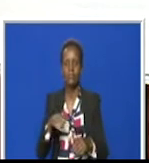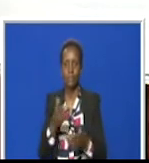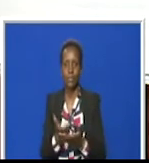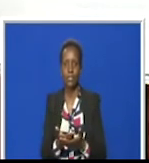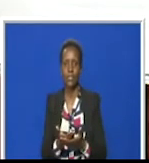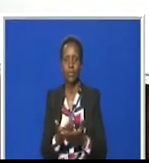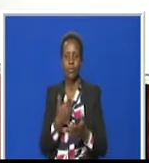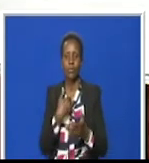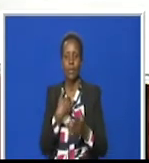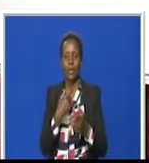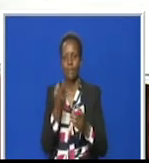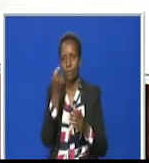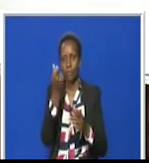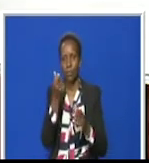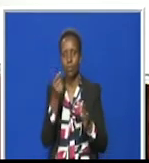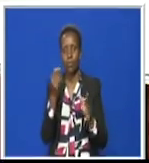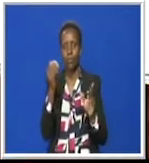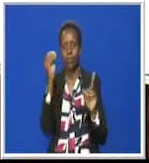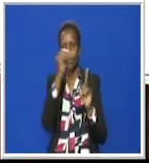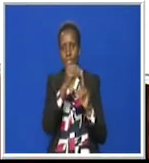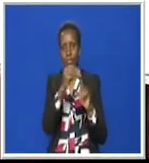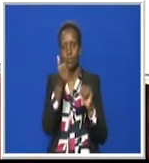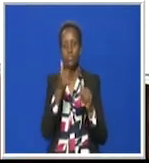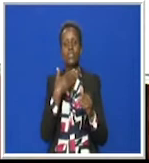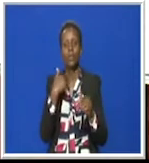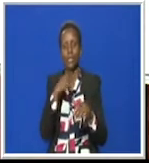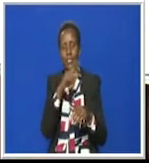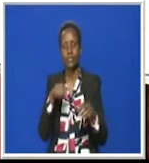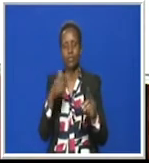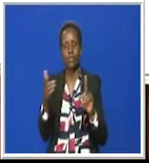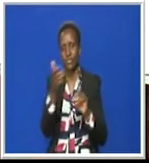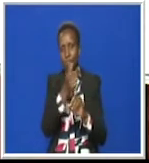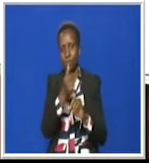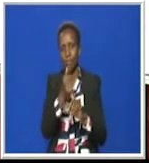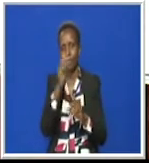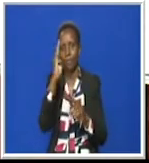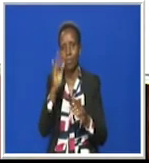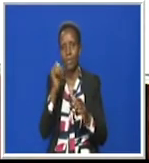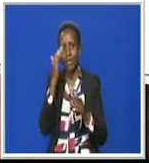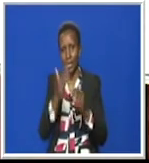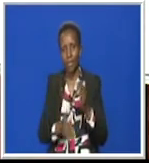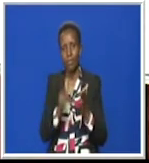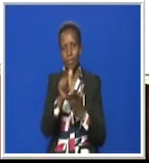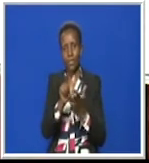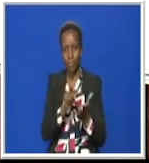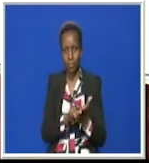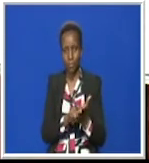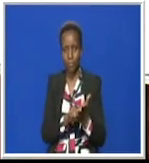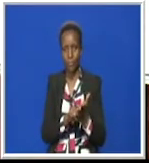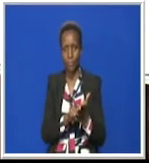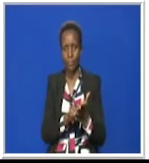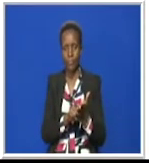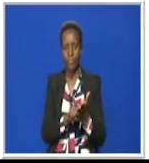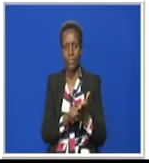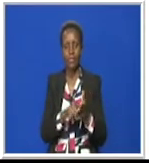there are a few objectives that I want us to achieve in the course of the lesson, that by the end of the lesson